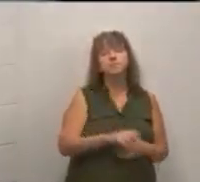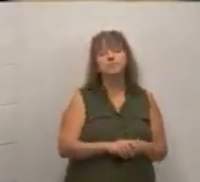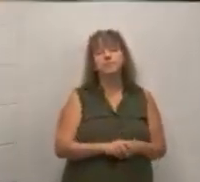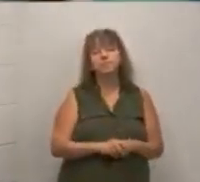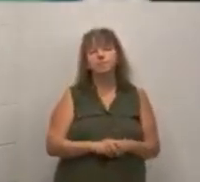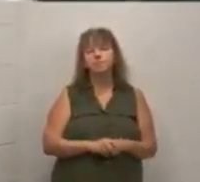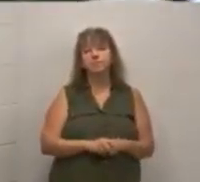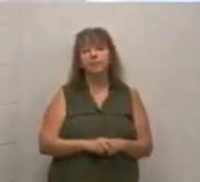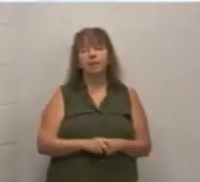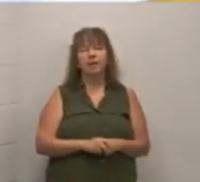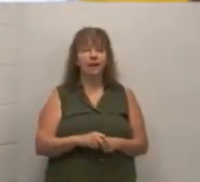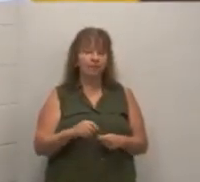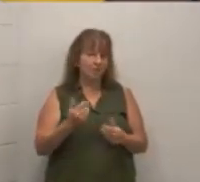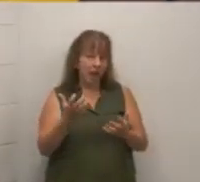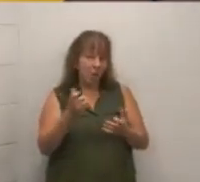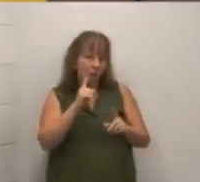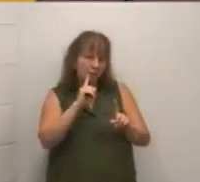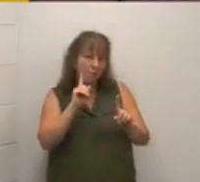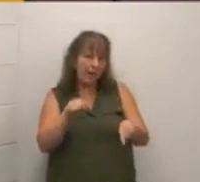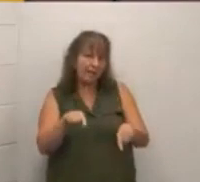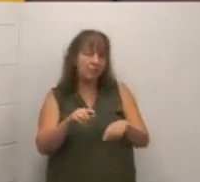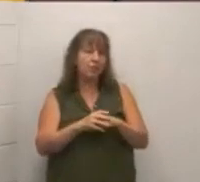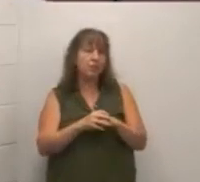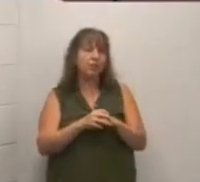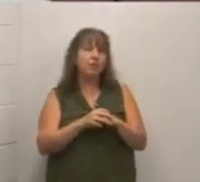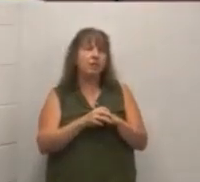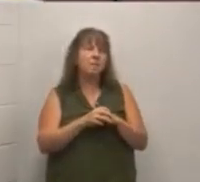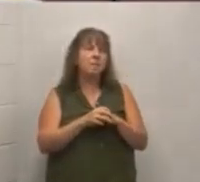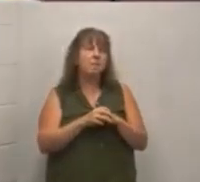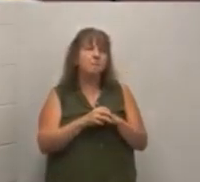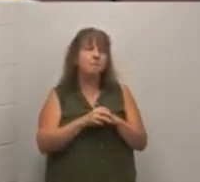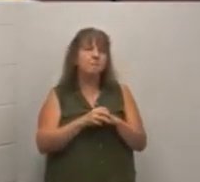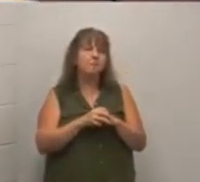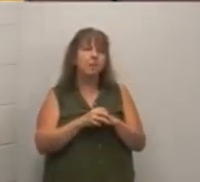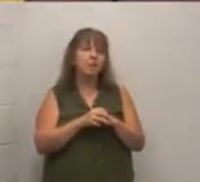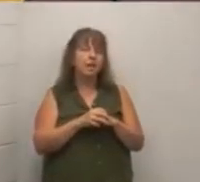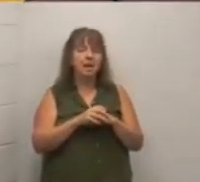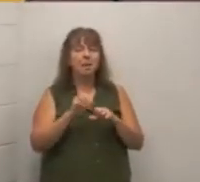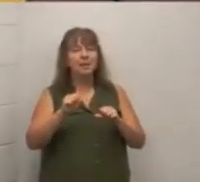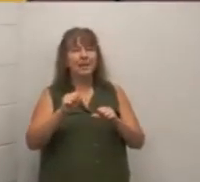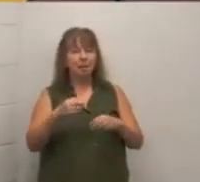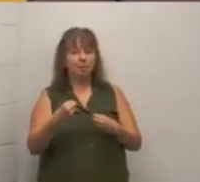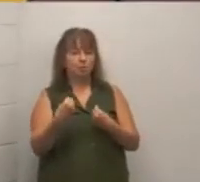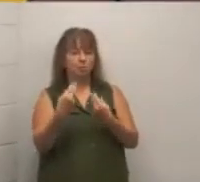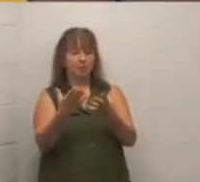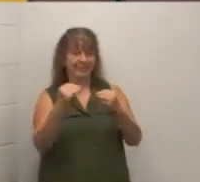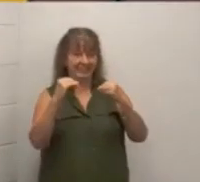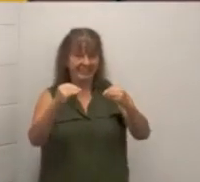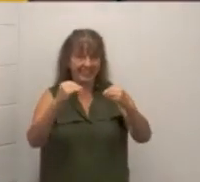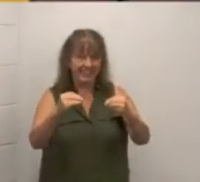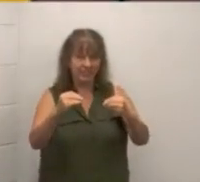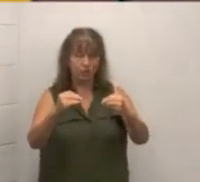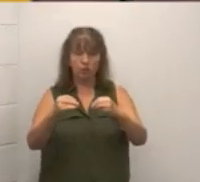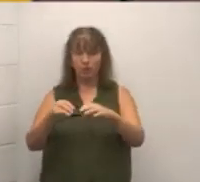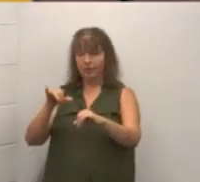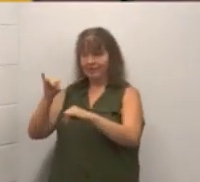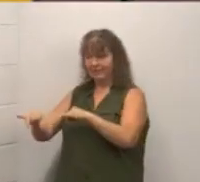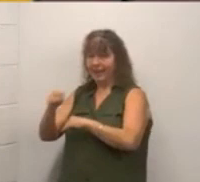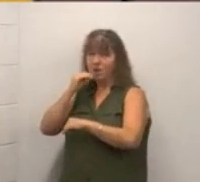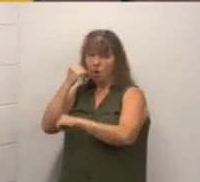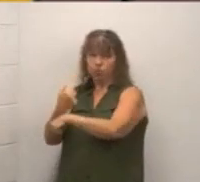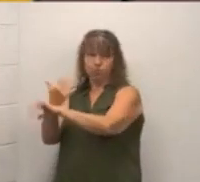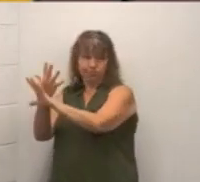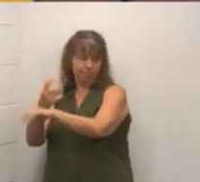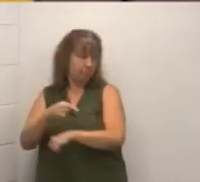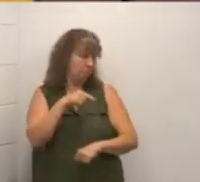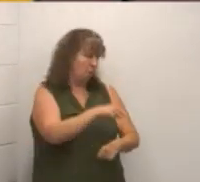Again, I think I would just answer that the concept of being able to provide instructions in those two platforms is significantly different. And